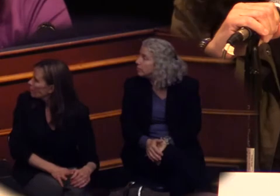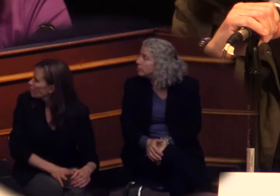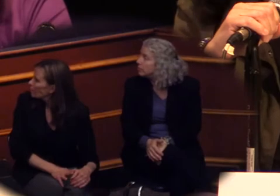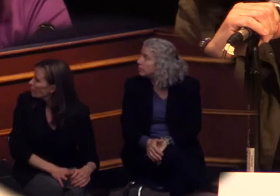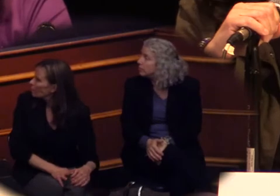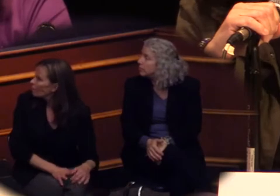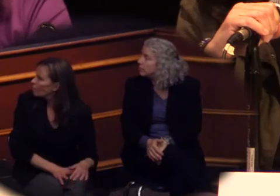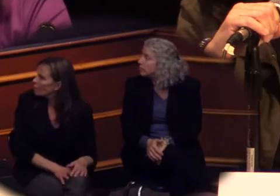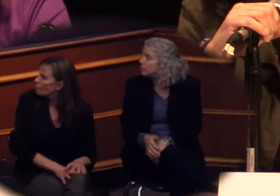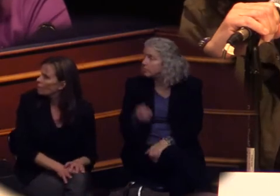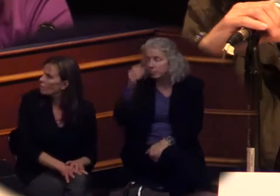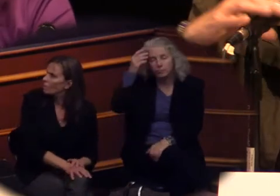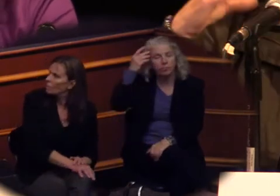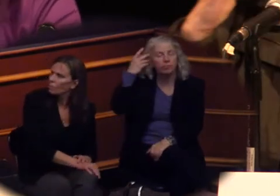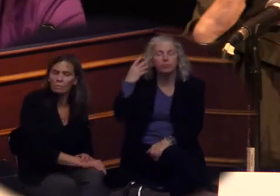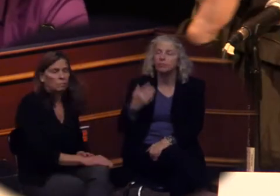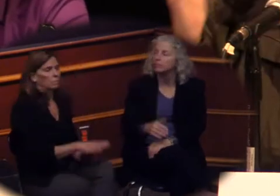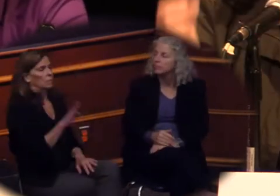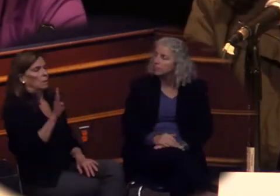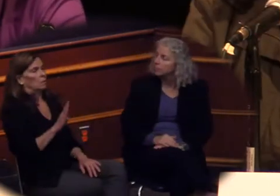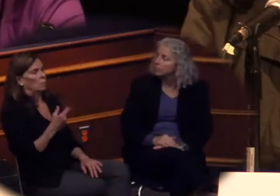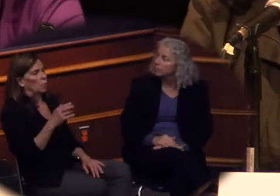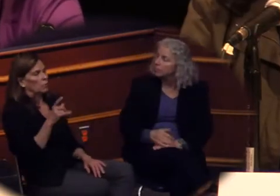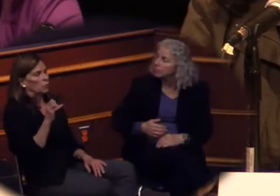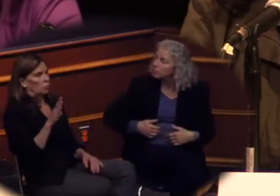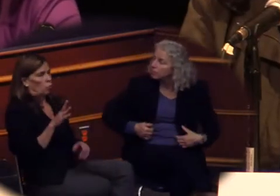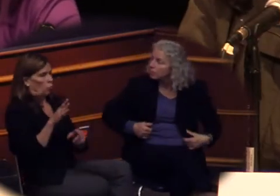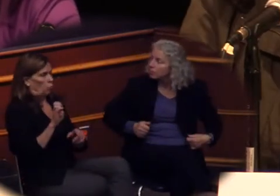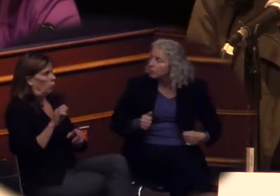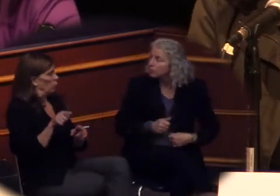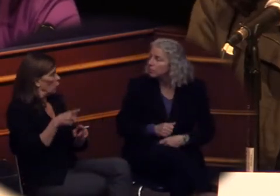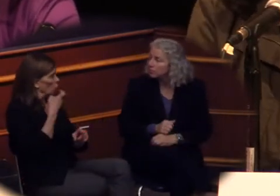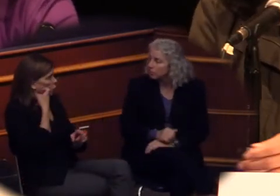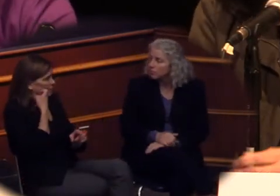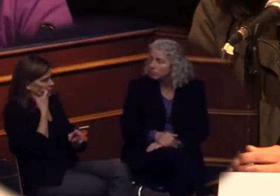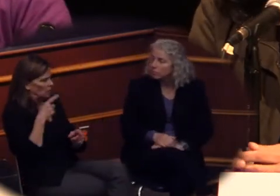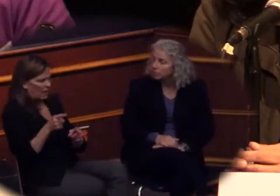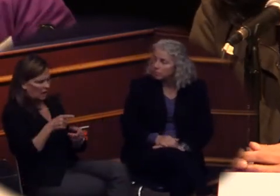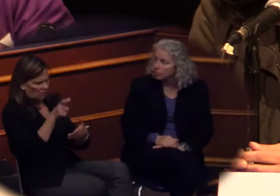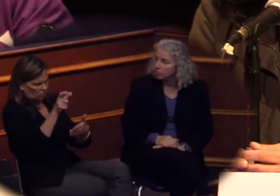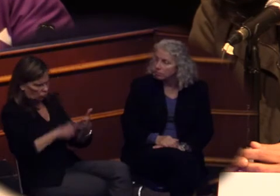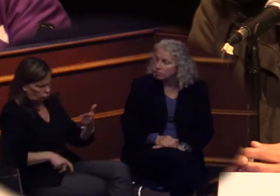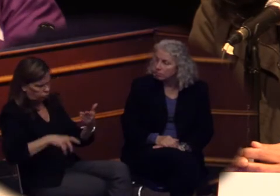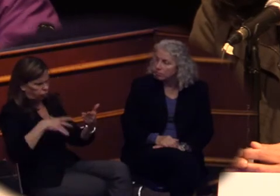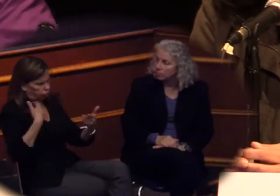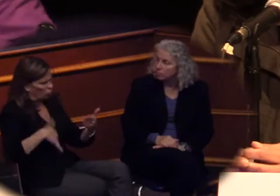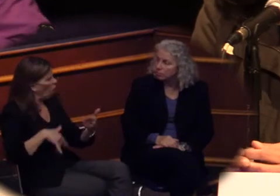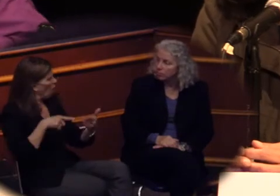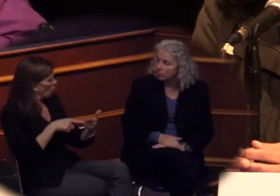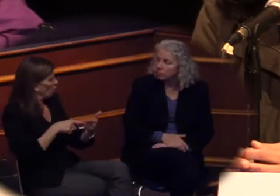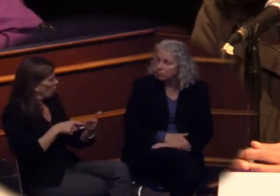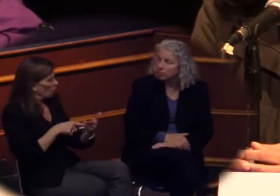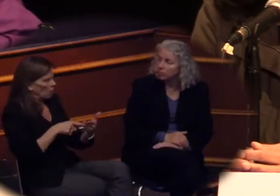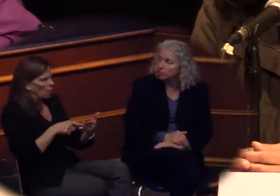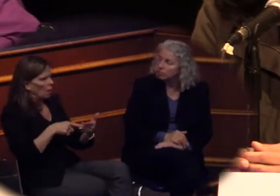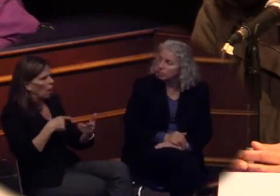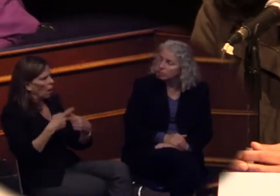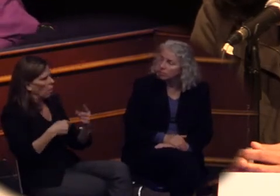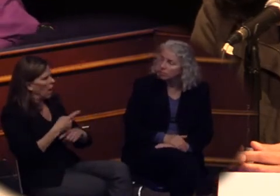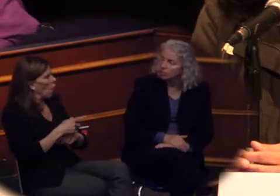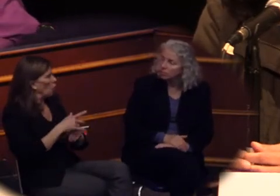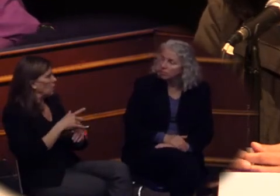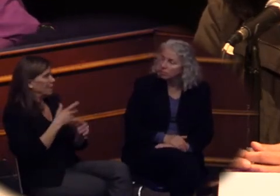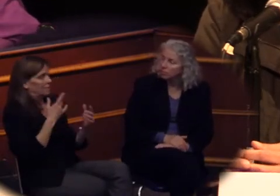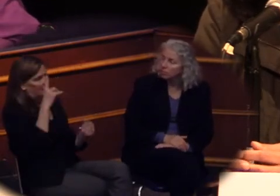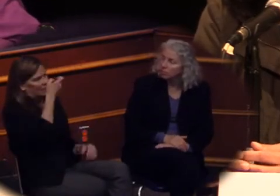The Boston Globe recently ran an unusually long and forceful editorial regarding the state's energy